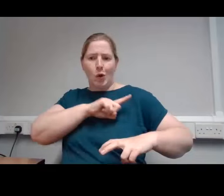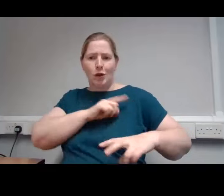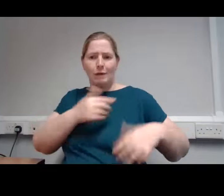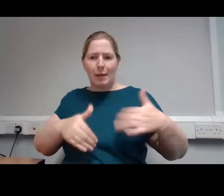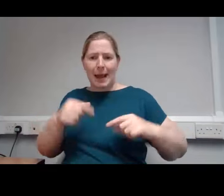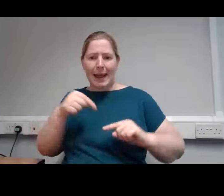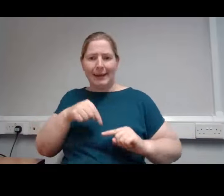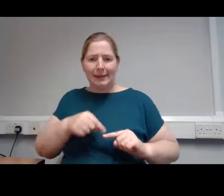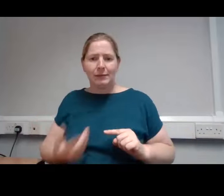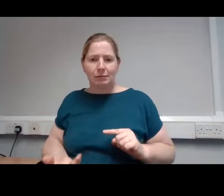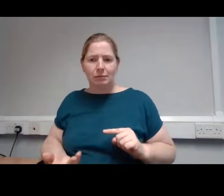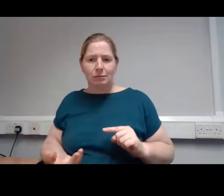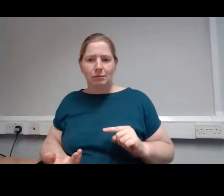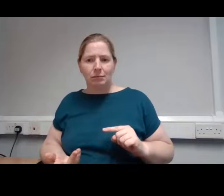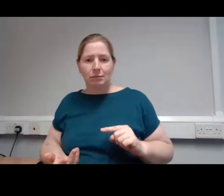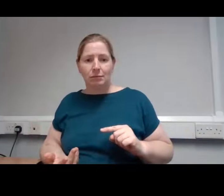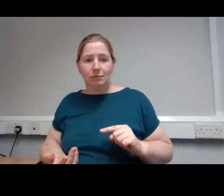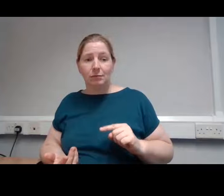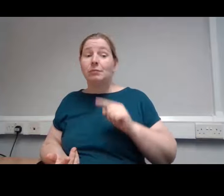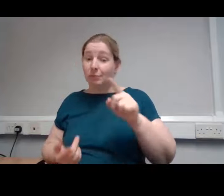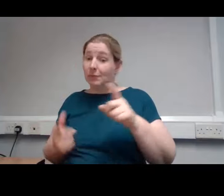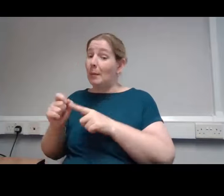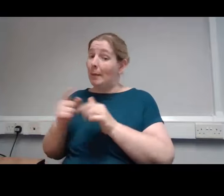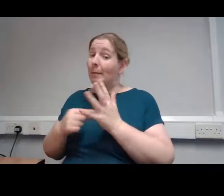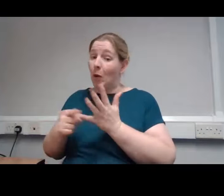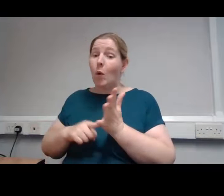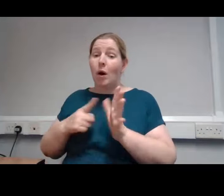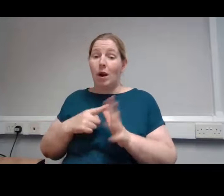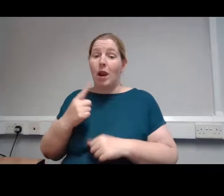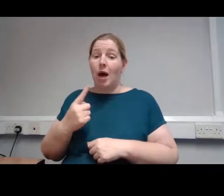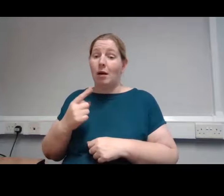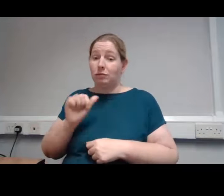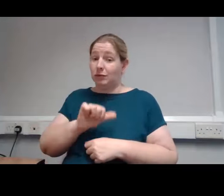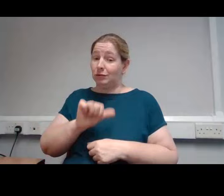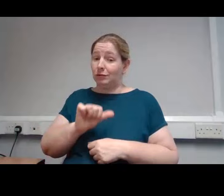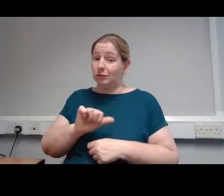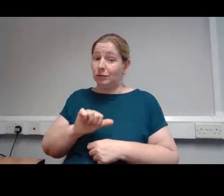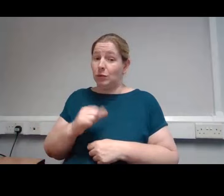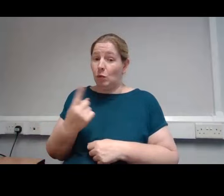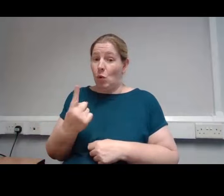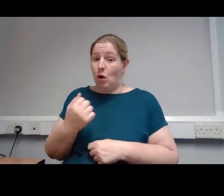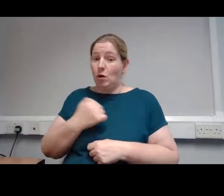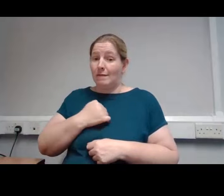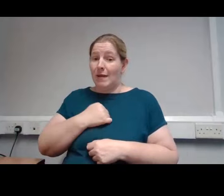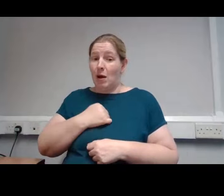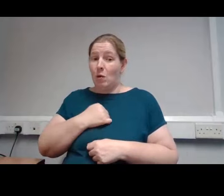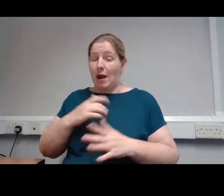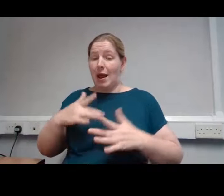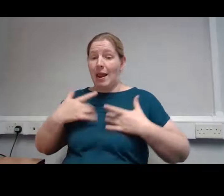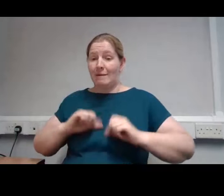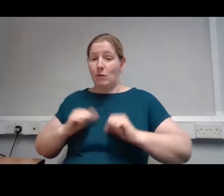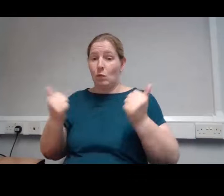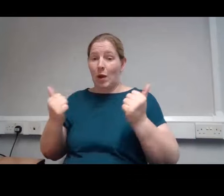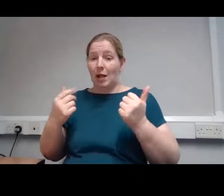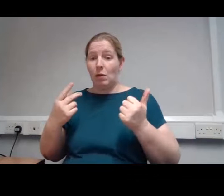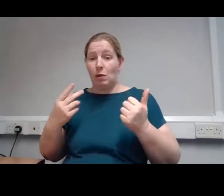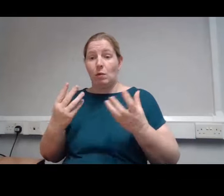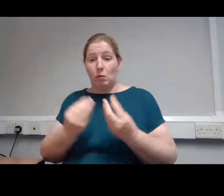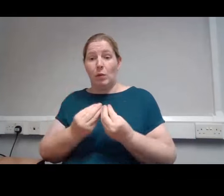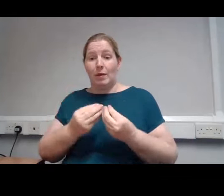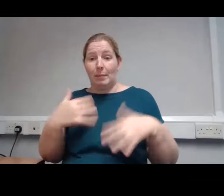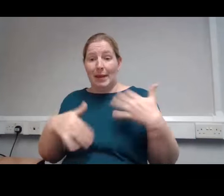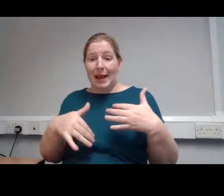yeah, and again, I think I know with one of our Live Well with Pain groups, Lister House model, we have a physiotherapist